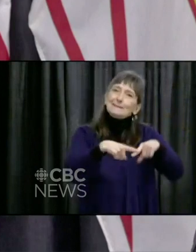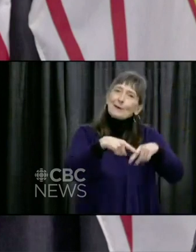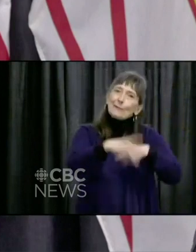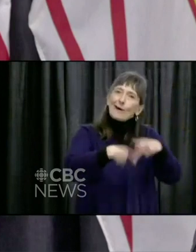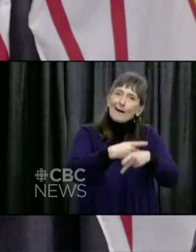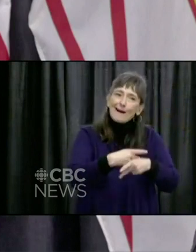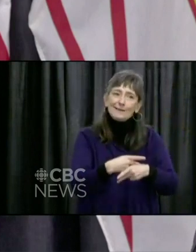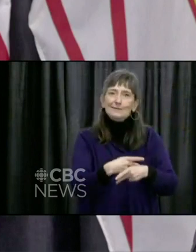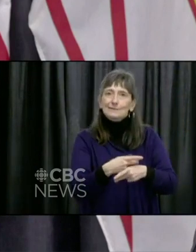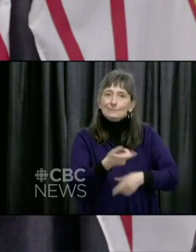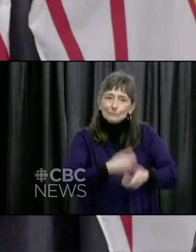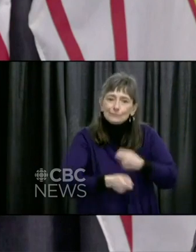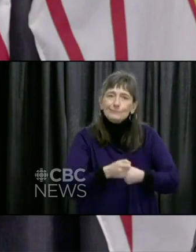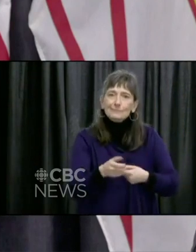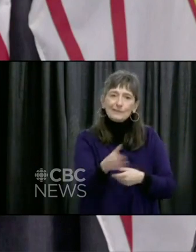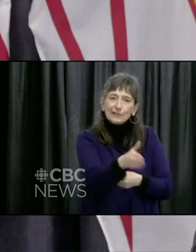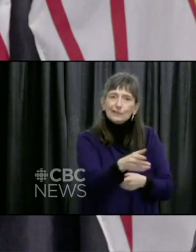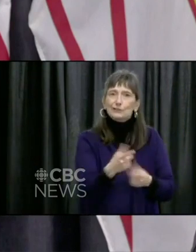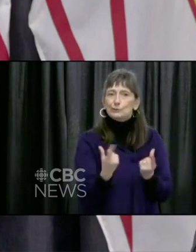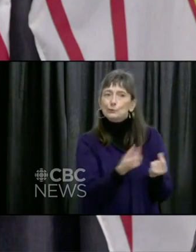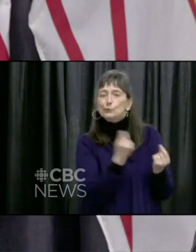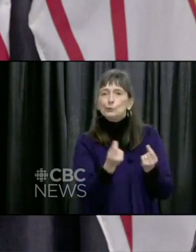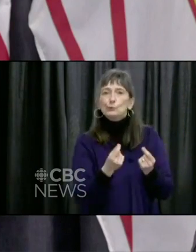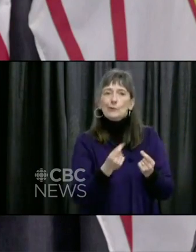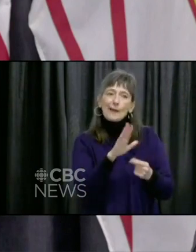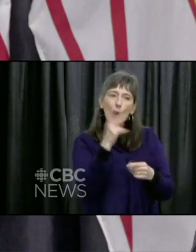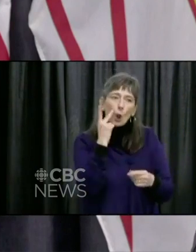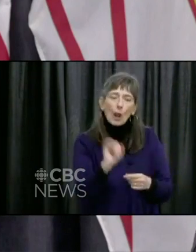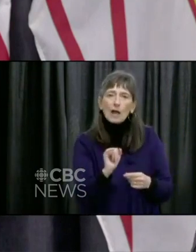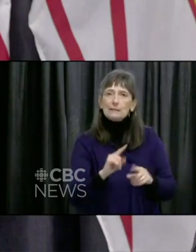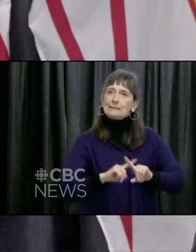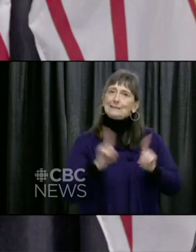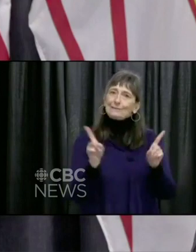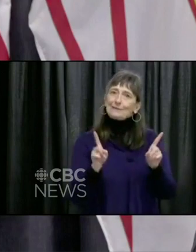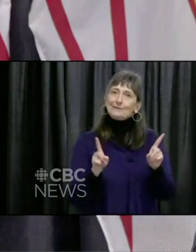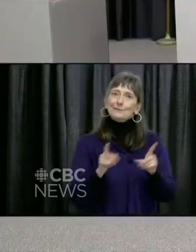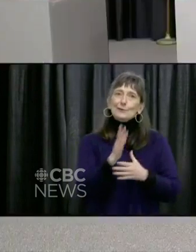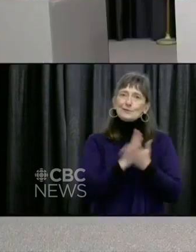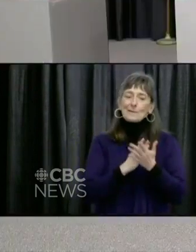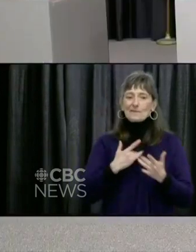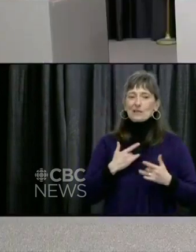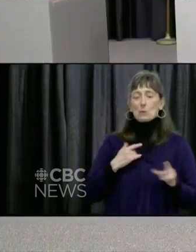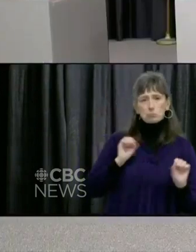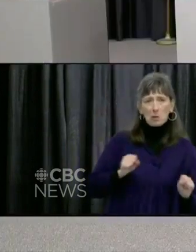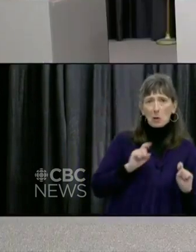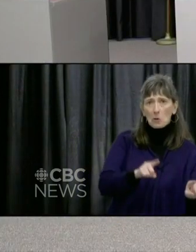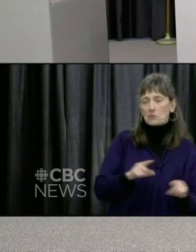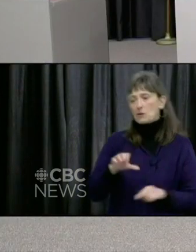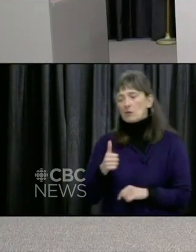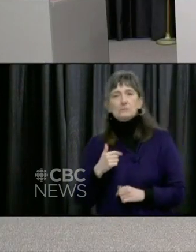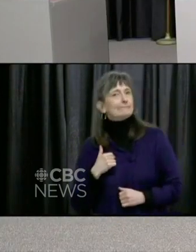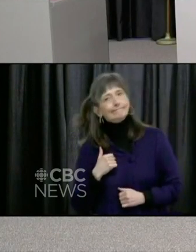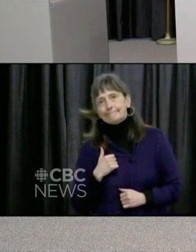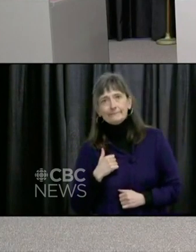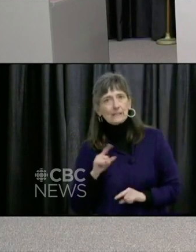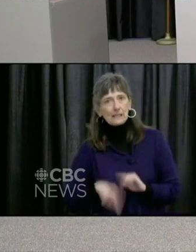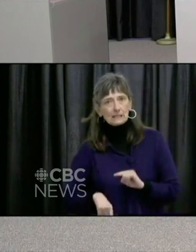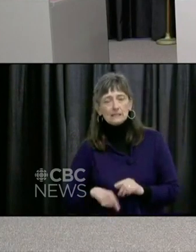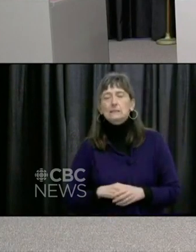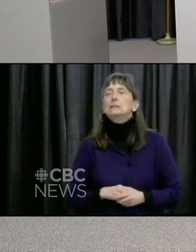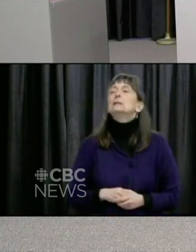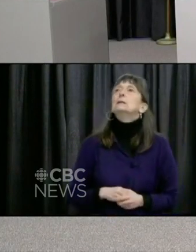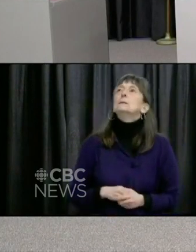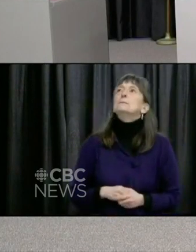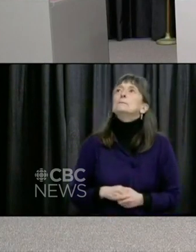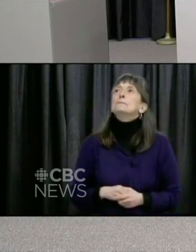work, well, I would encourage them to stay home. Thank you. Operator, we have about 4 minutes left on our call. I'd ask you